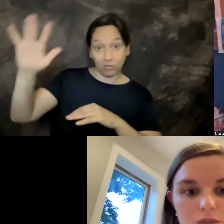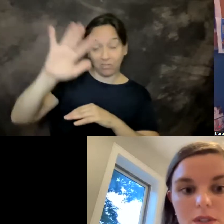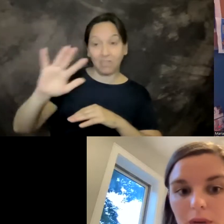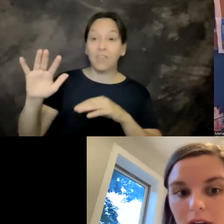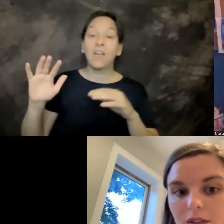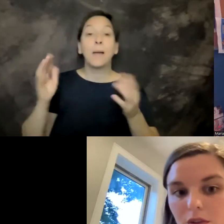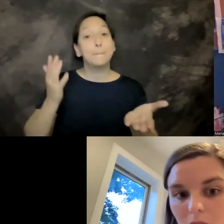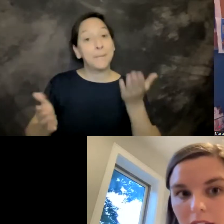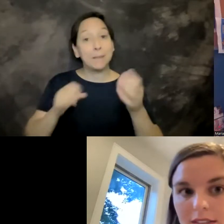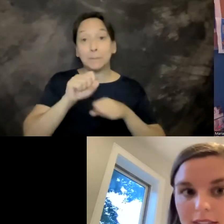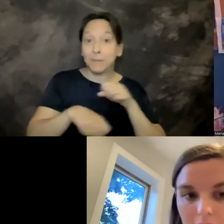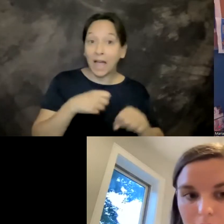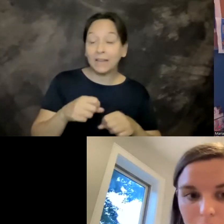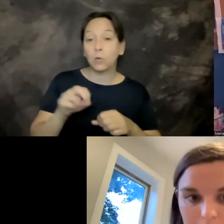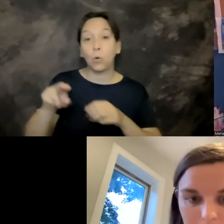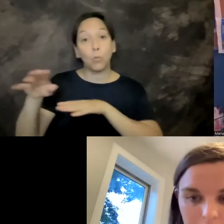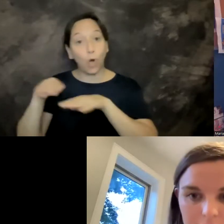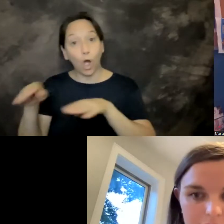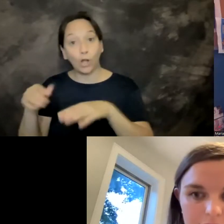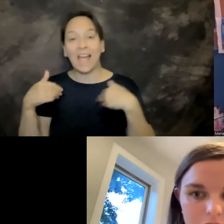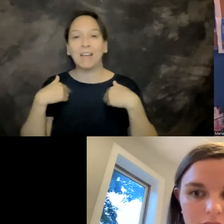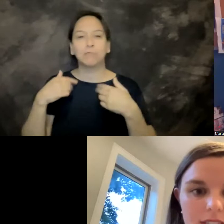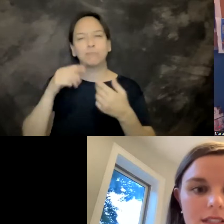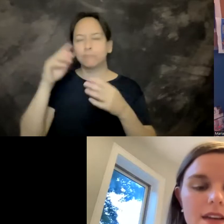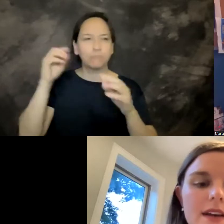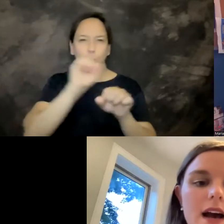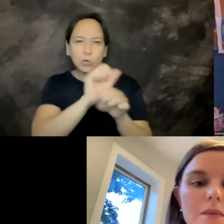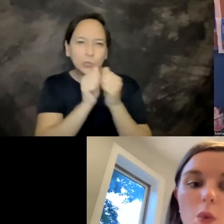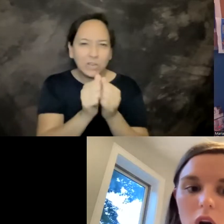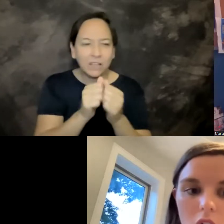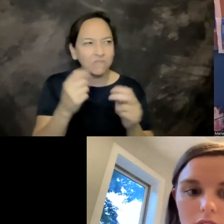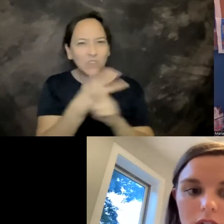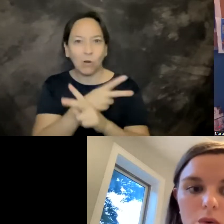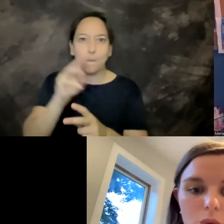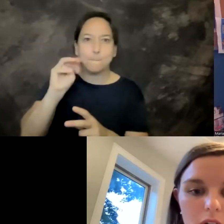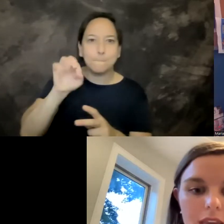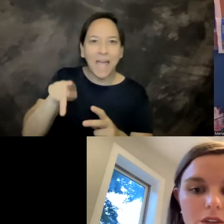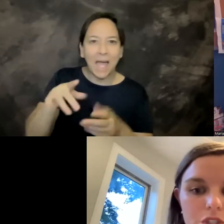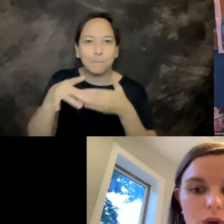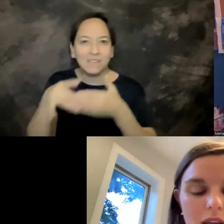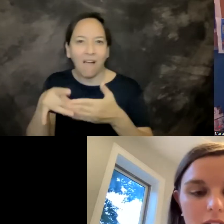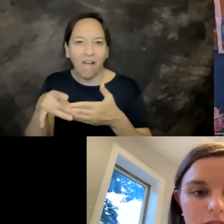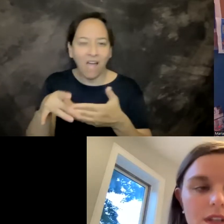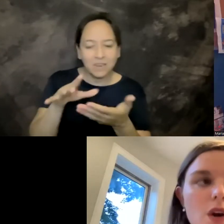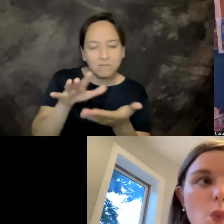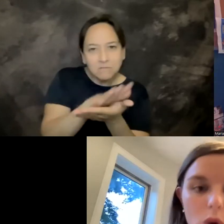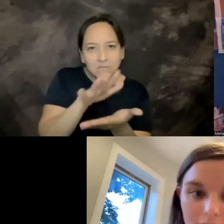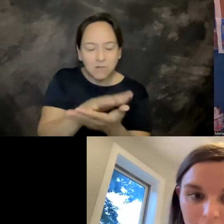who choose to bike or to walk instead between different destinations. We're also working to